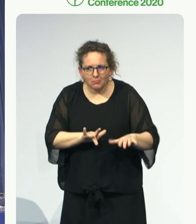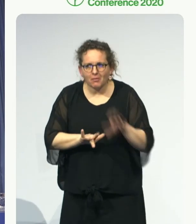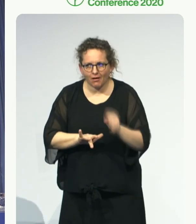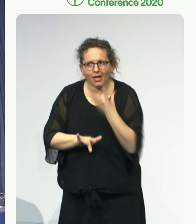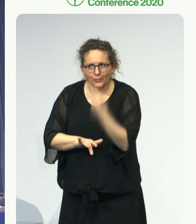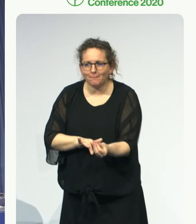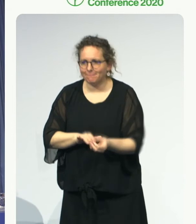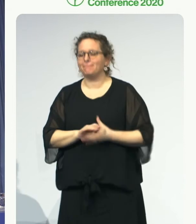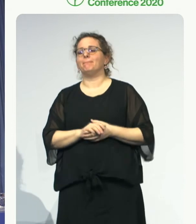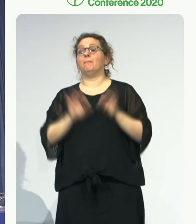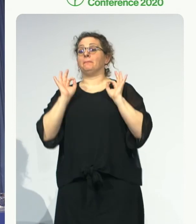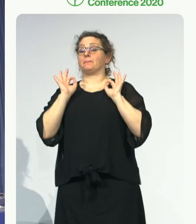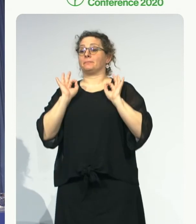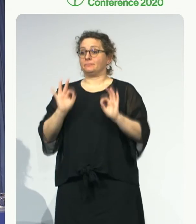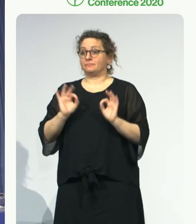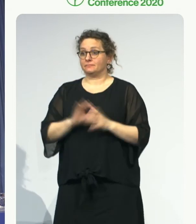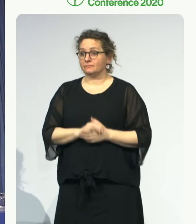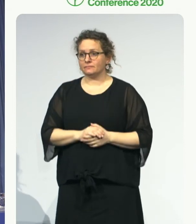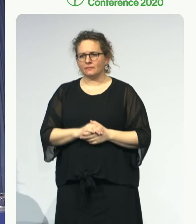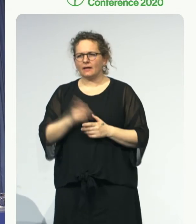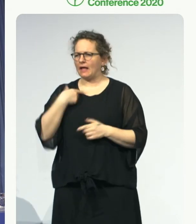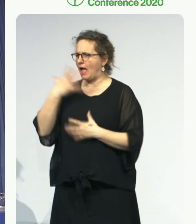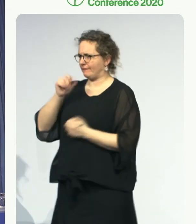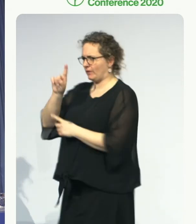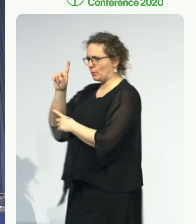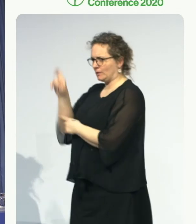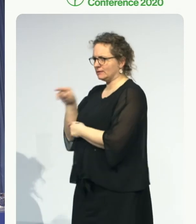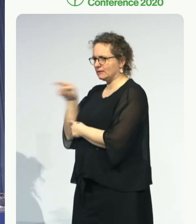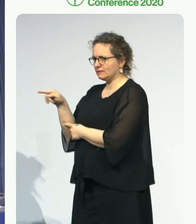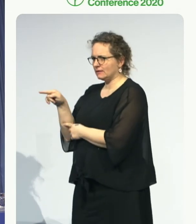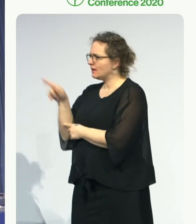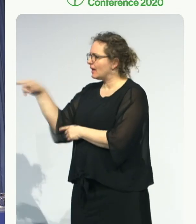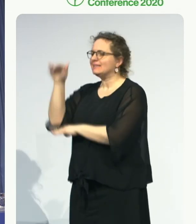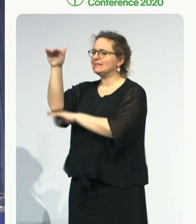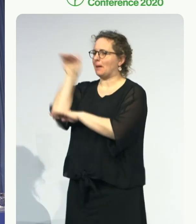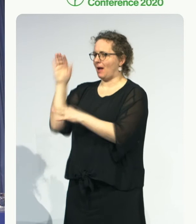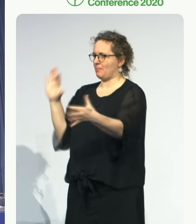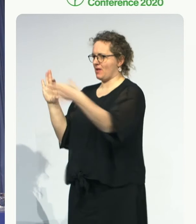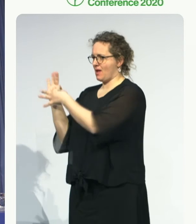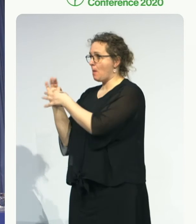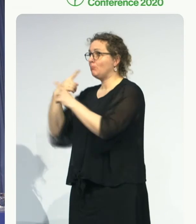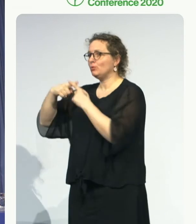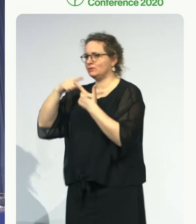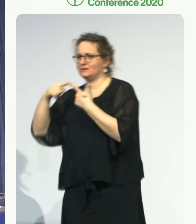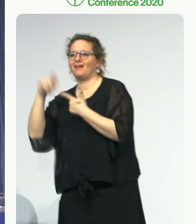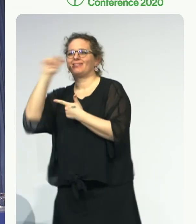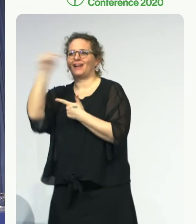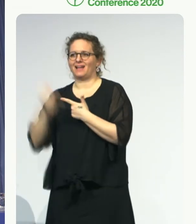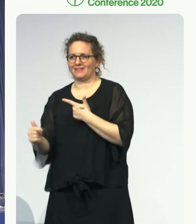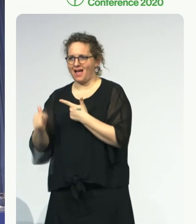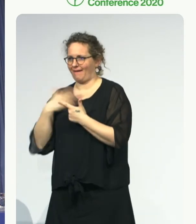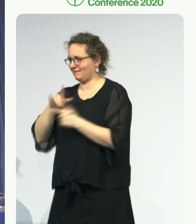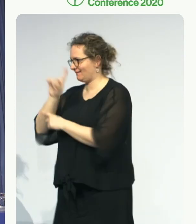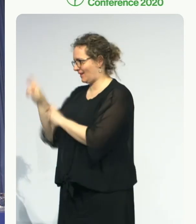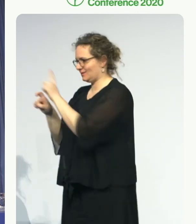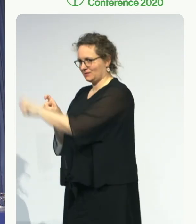Actually, I have a question for Zimbabwe and Tanzania regarding the teaching